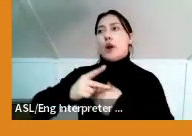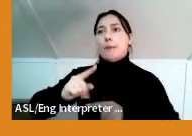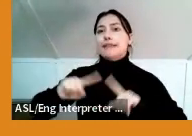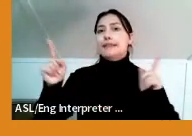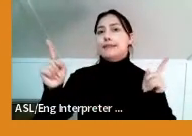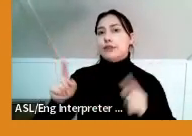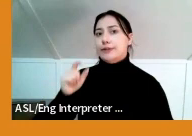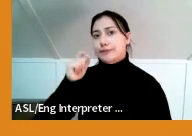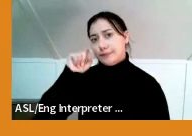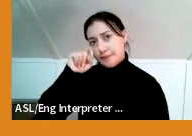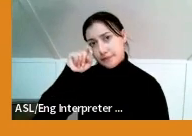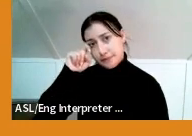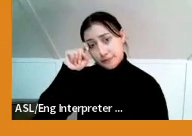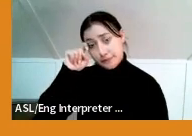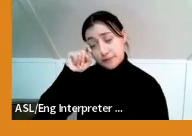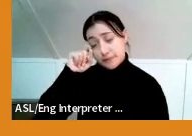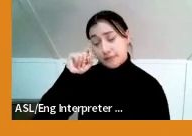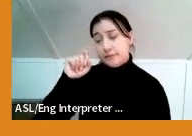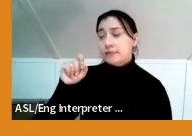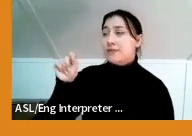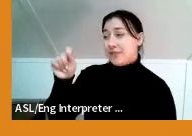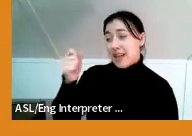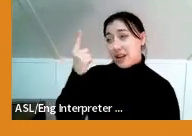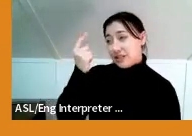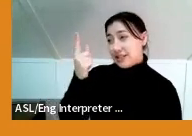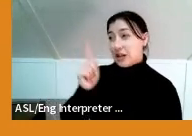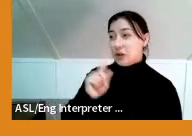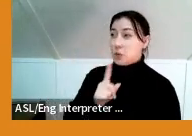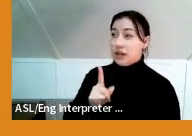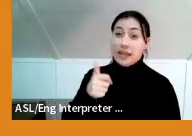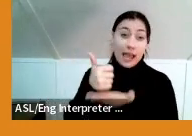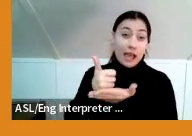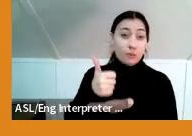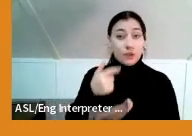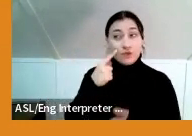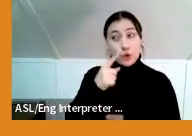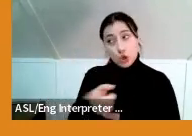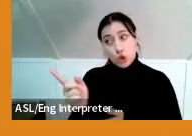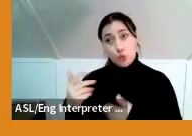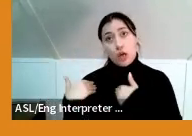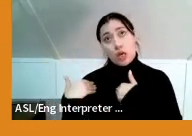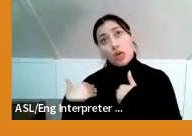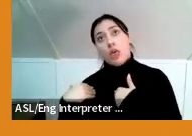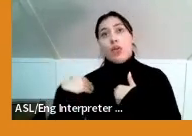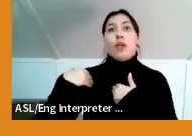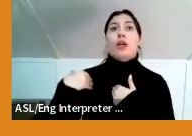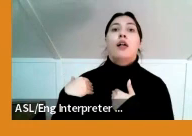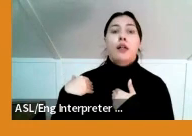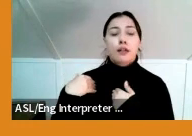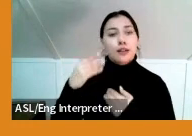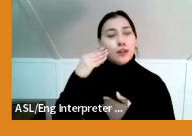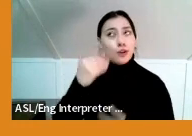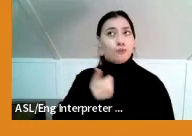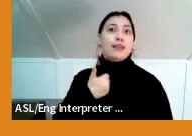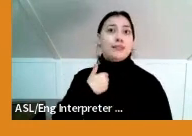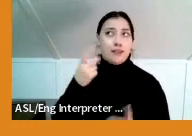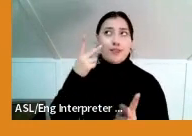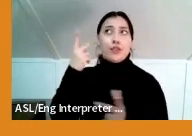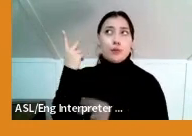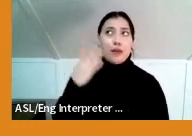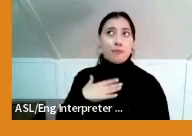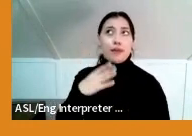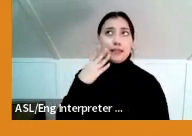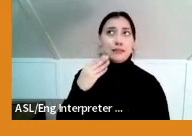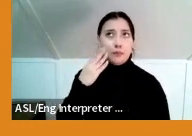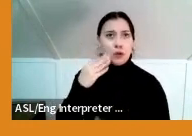In many ways that lifts one of the burdens off of the applicant. I know that I have sat there trying